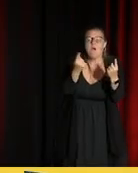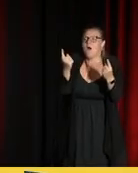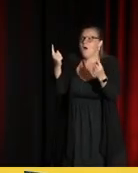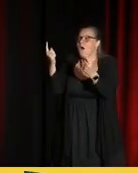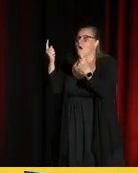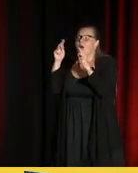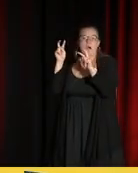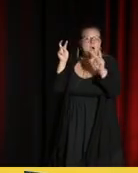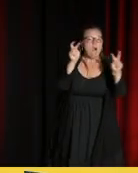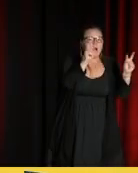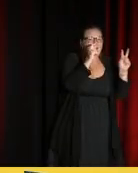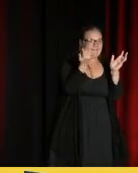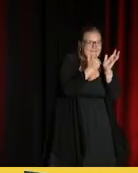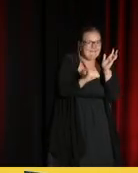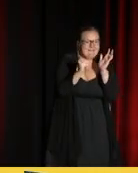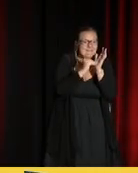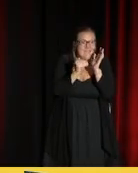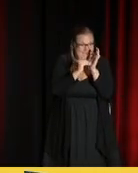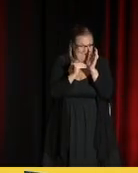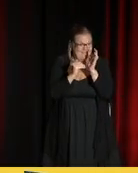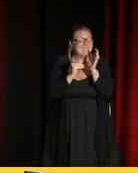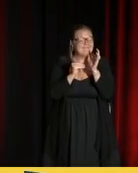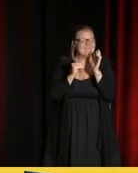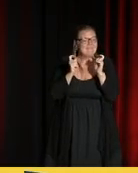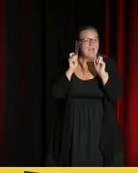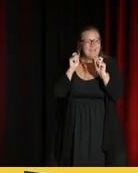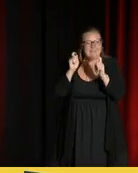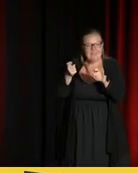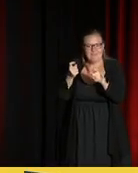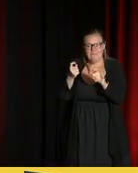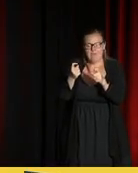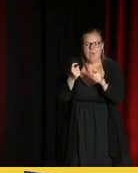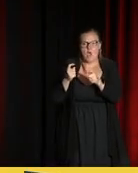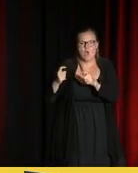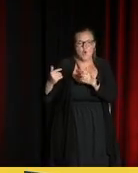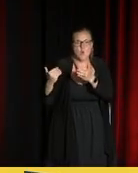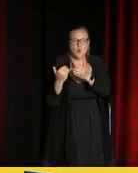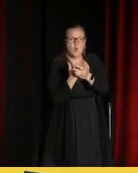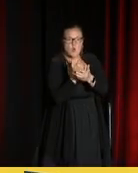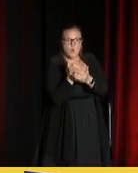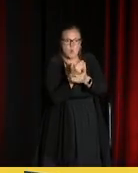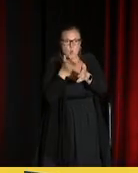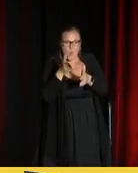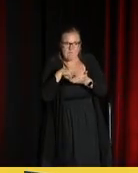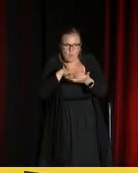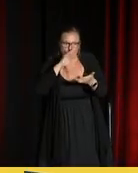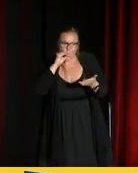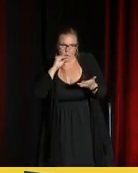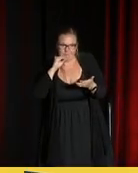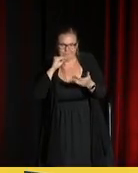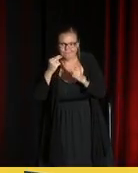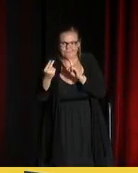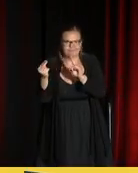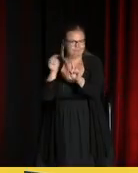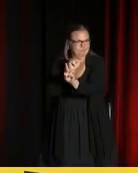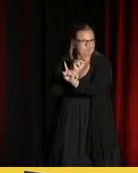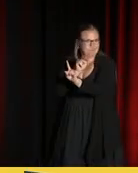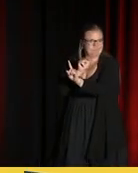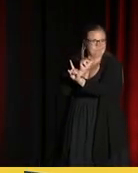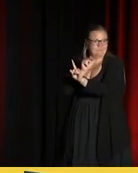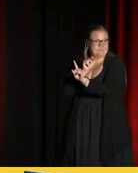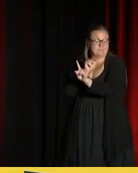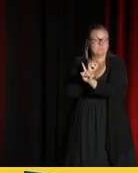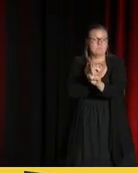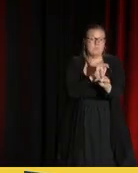over and over again when you give people a different doorway in. A person who can't